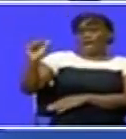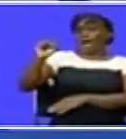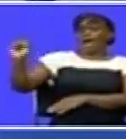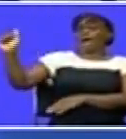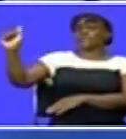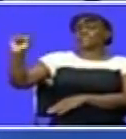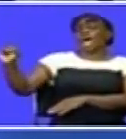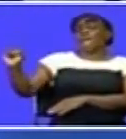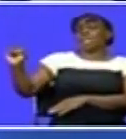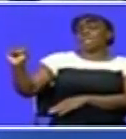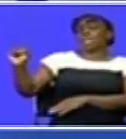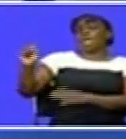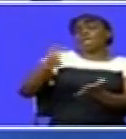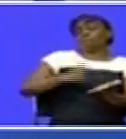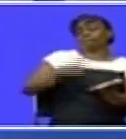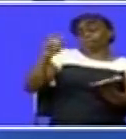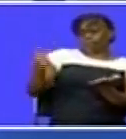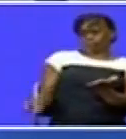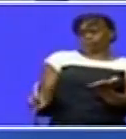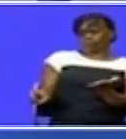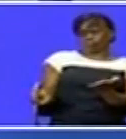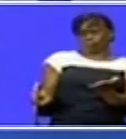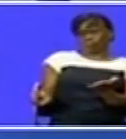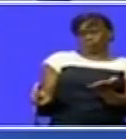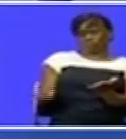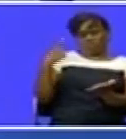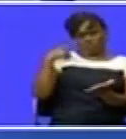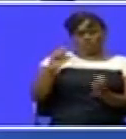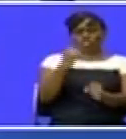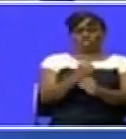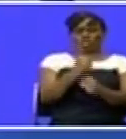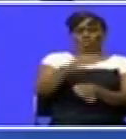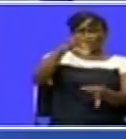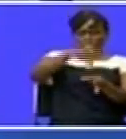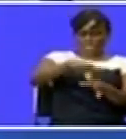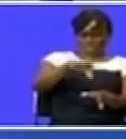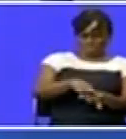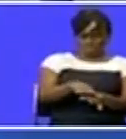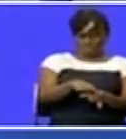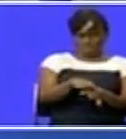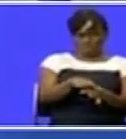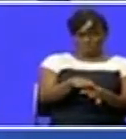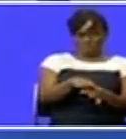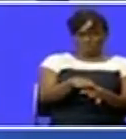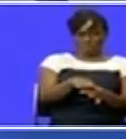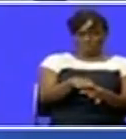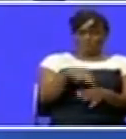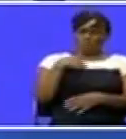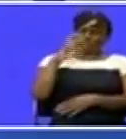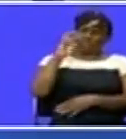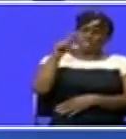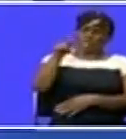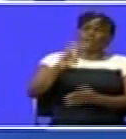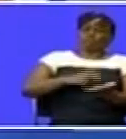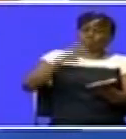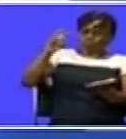hang his boots as high as those boots on the electric power line. Nataka kuona buti ya Hassan kule juu vile